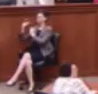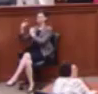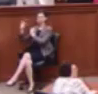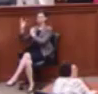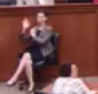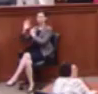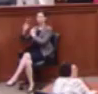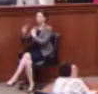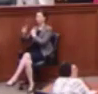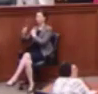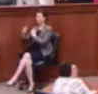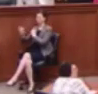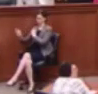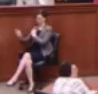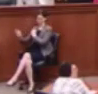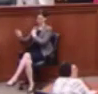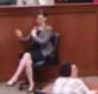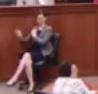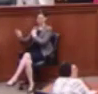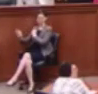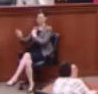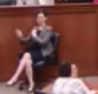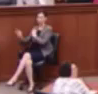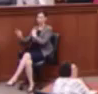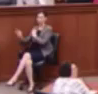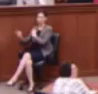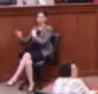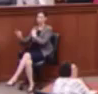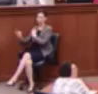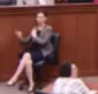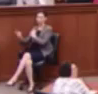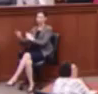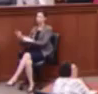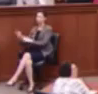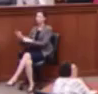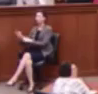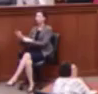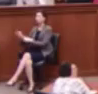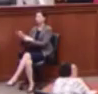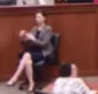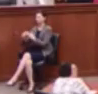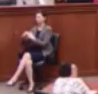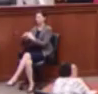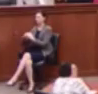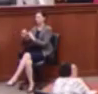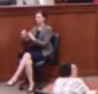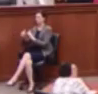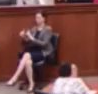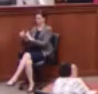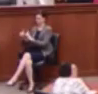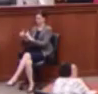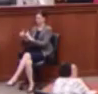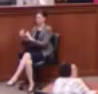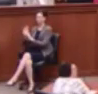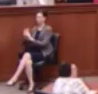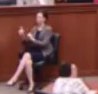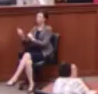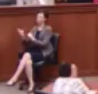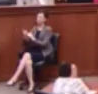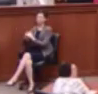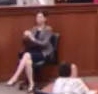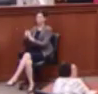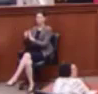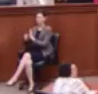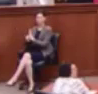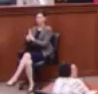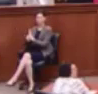2009. Education's Next Horizon issued its first policy report